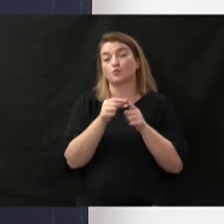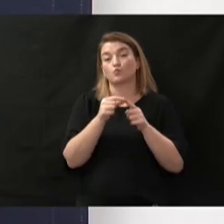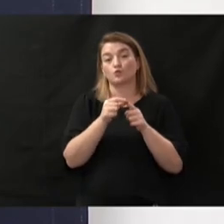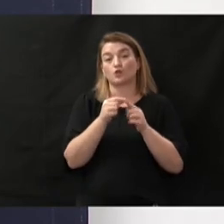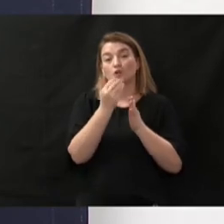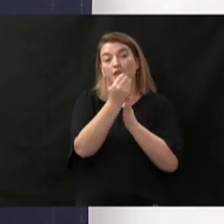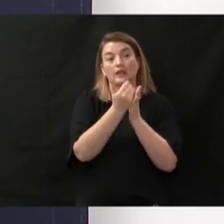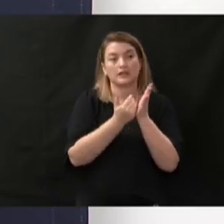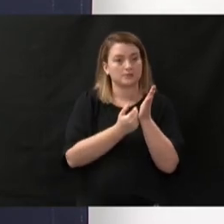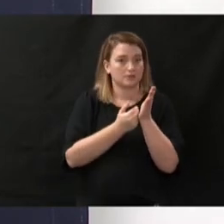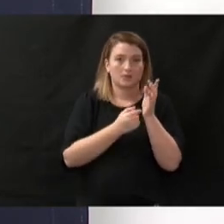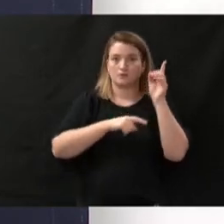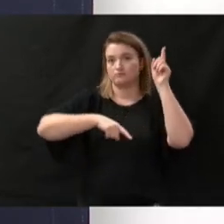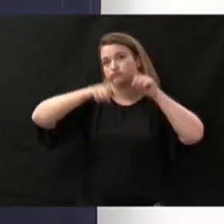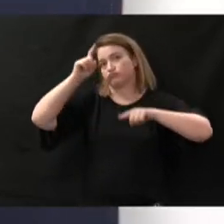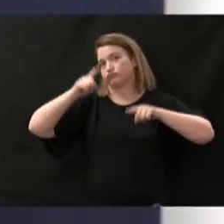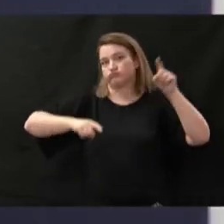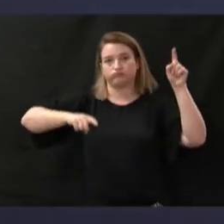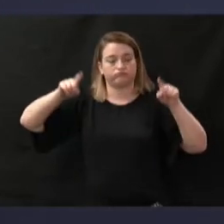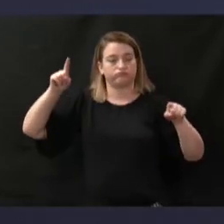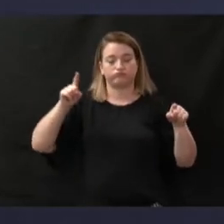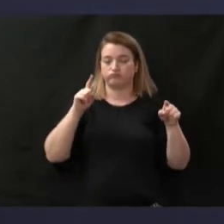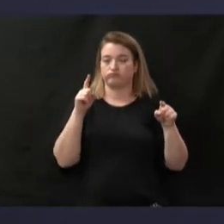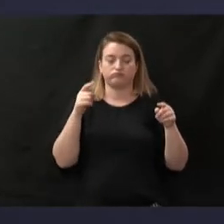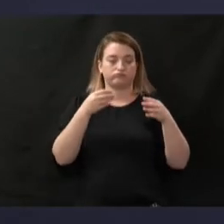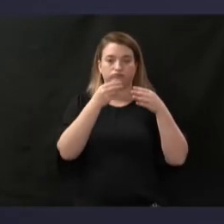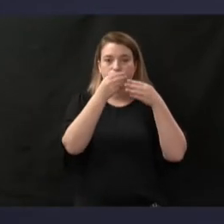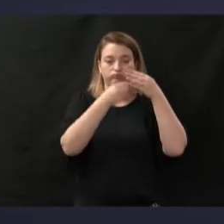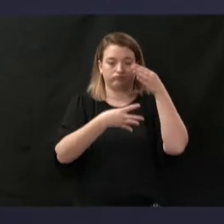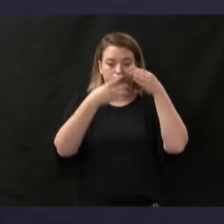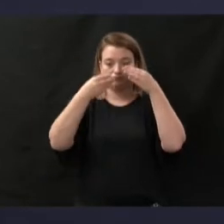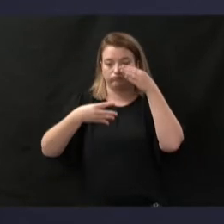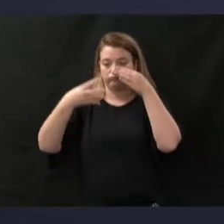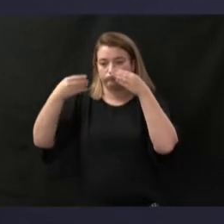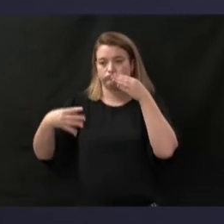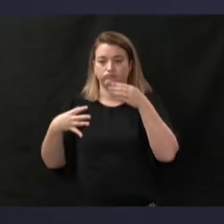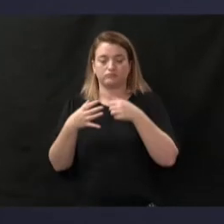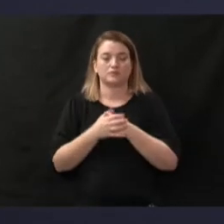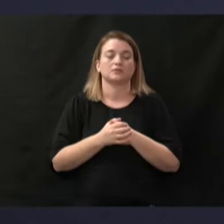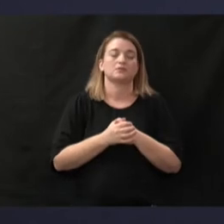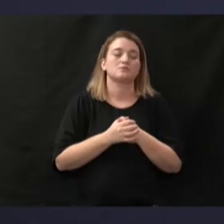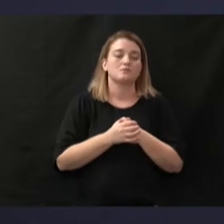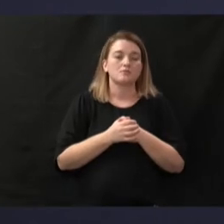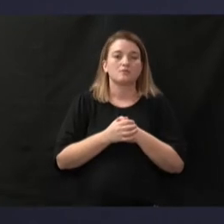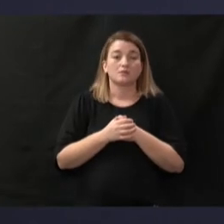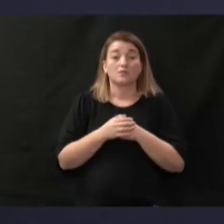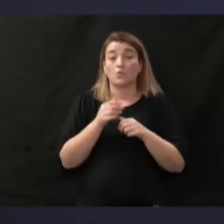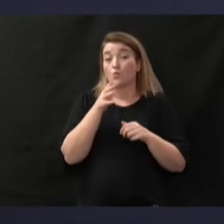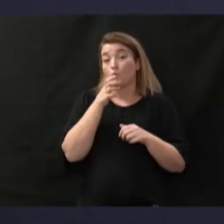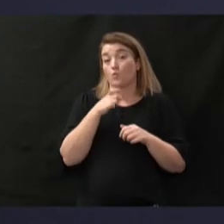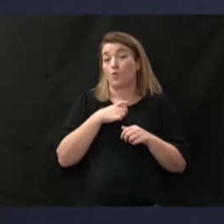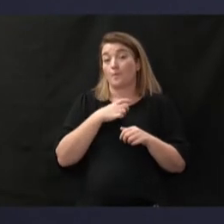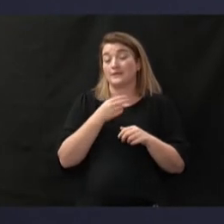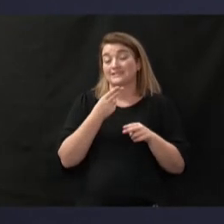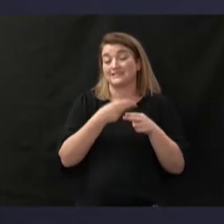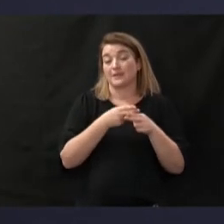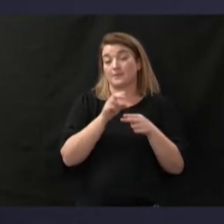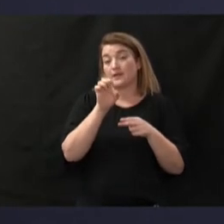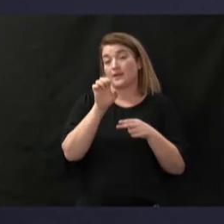them. There is a woman named Emily Gibbons.